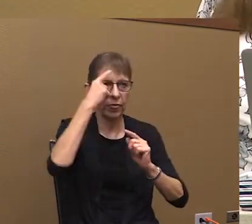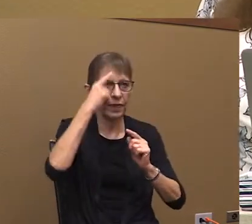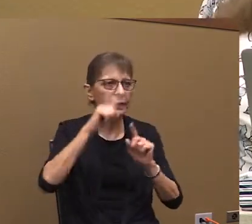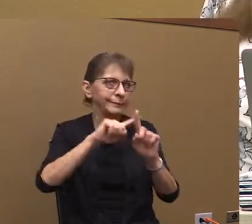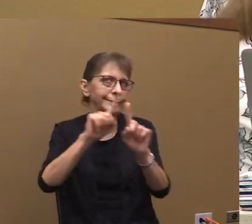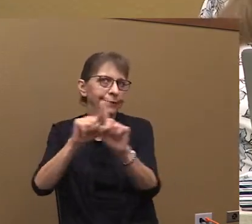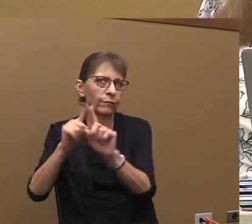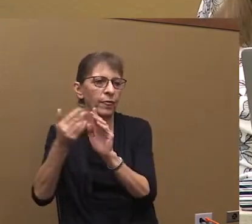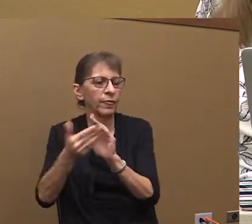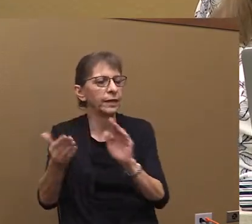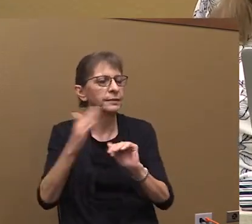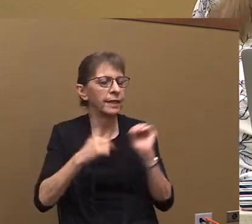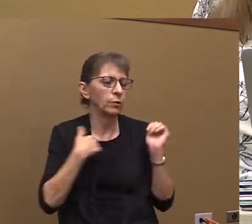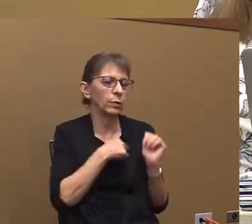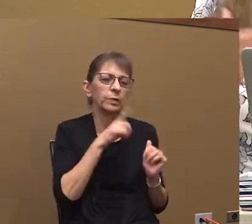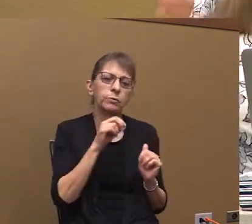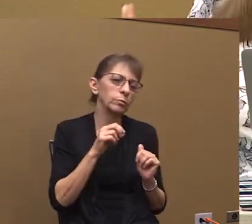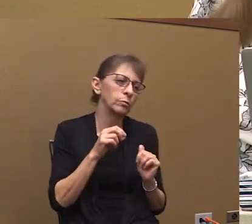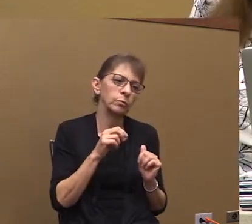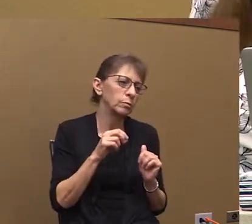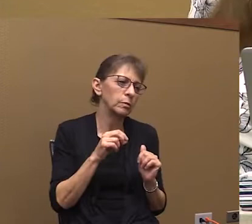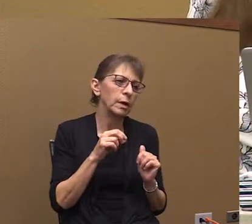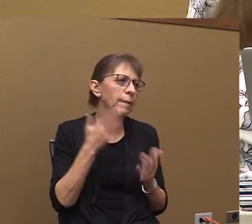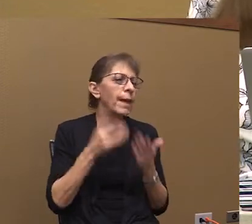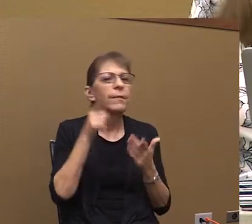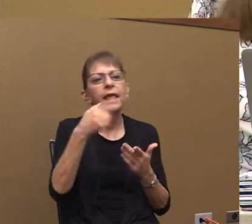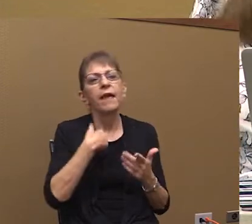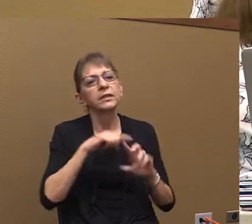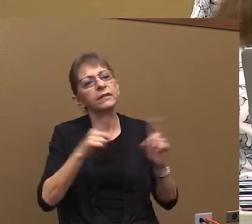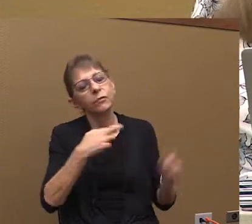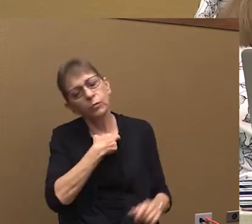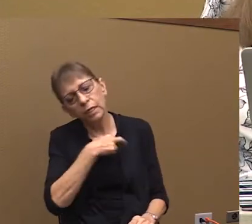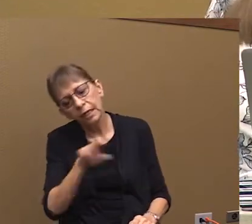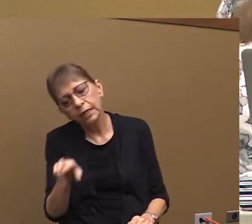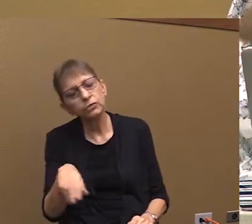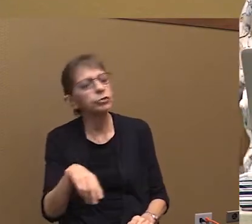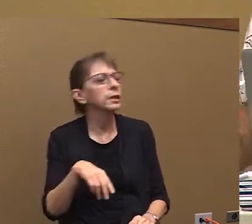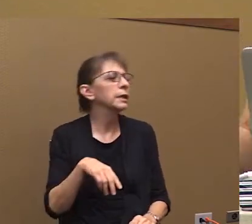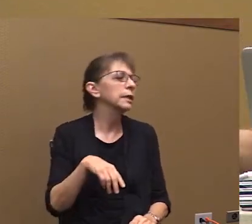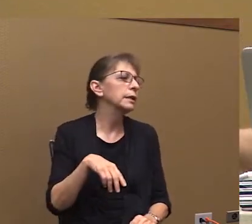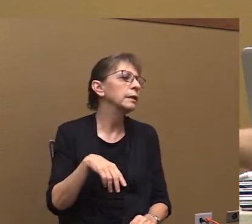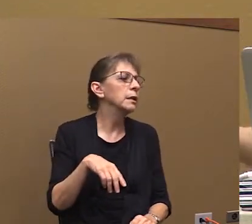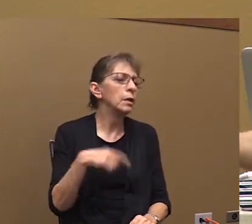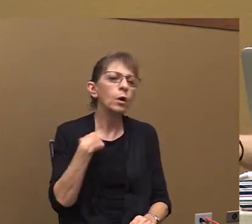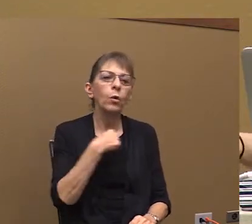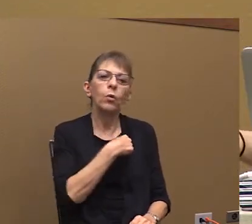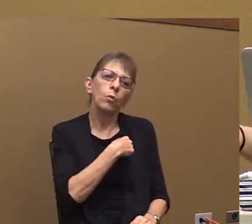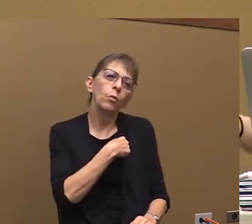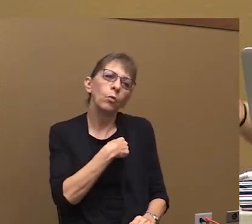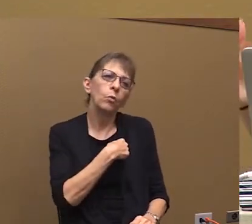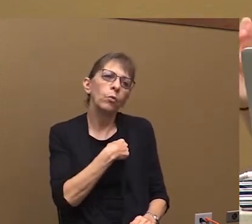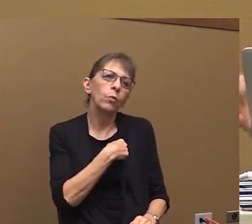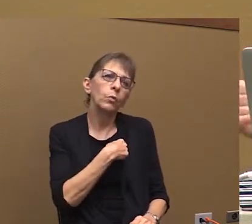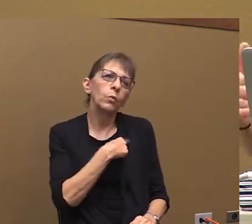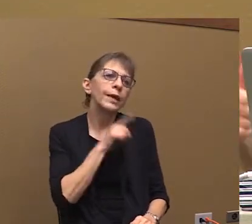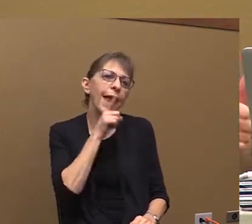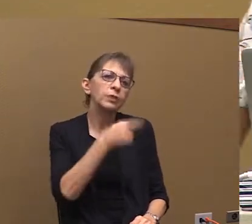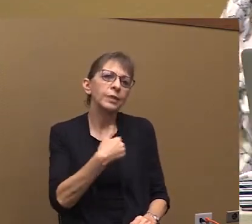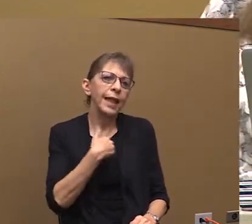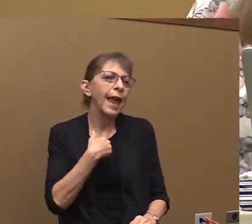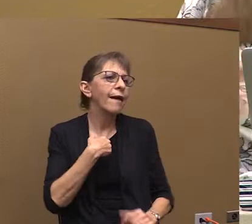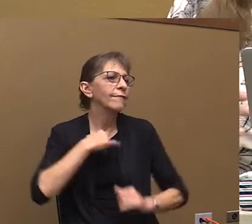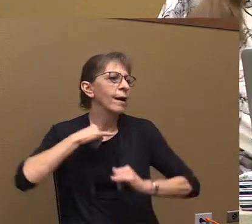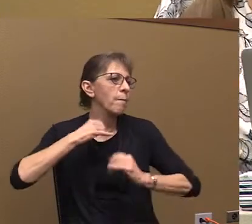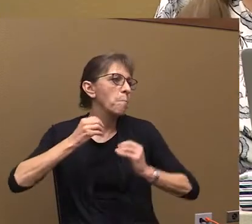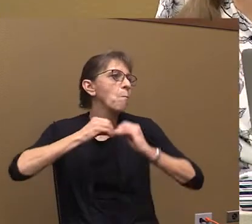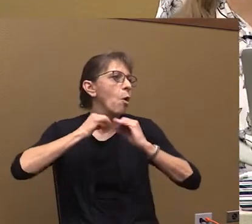okay. And maybe we have more in common with people that think differently than we do, or